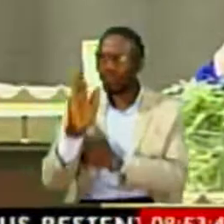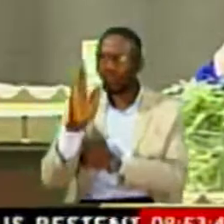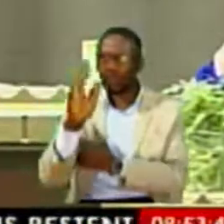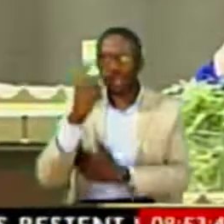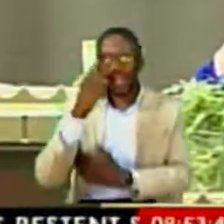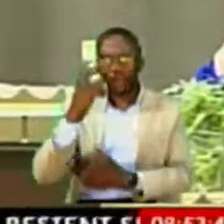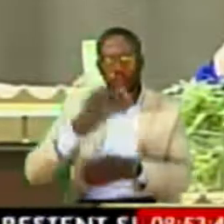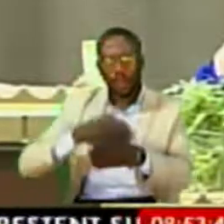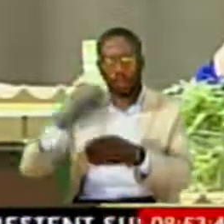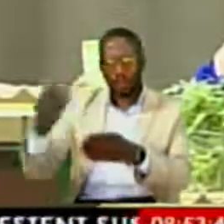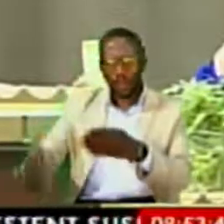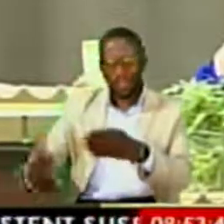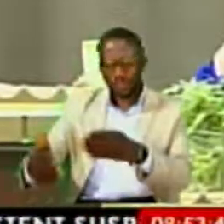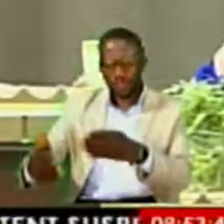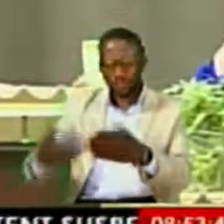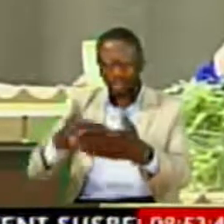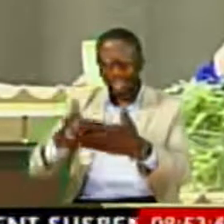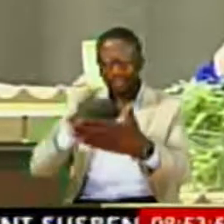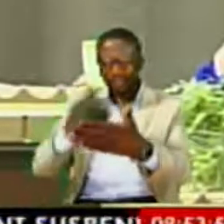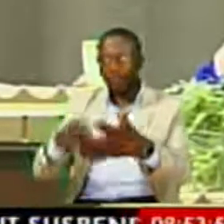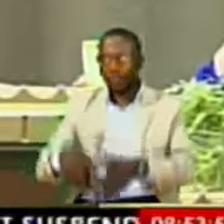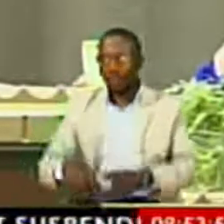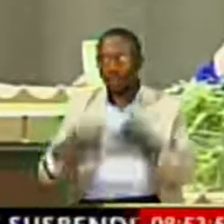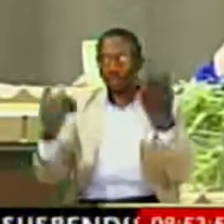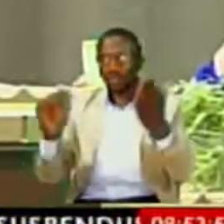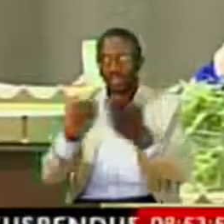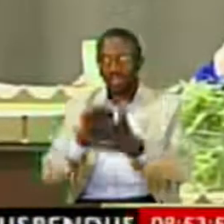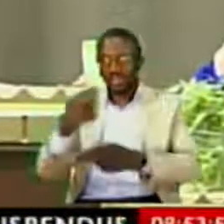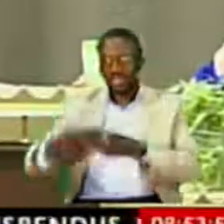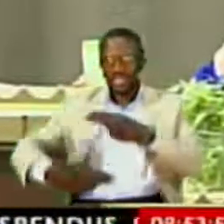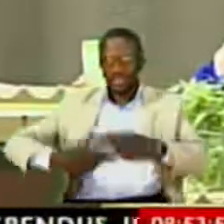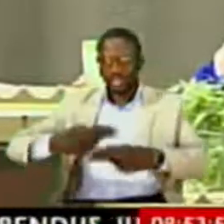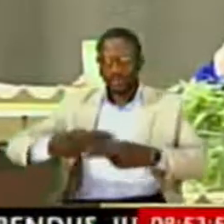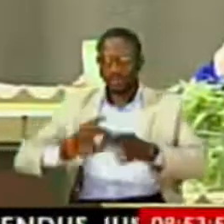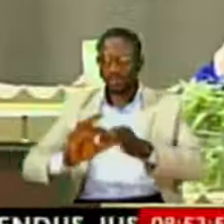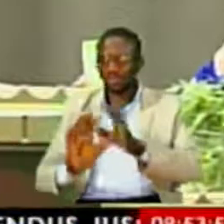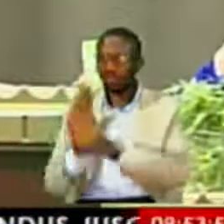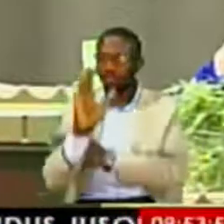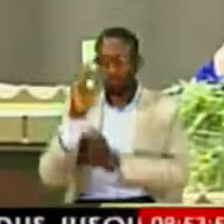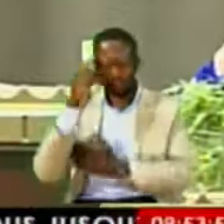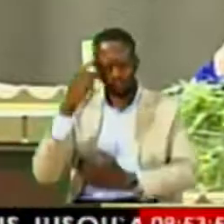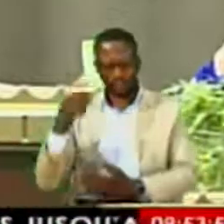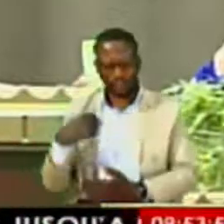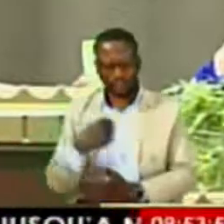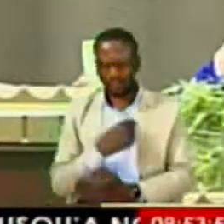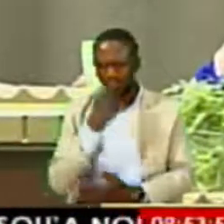end before the beginning. C'est notre Dieu. This is our God. Il avait vu en avant, il avait vu